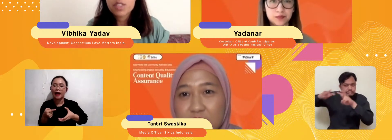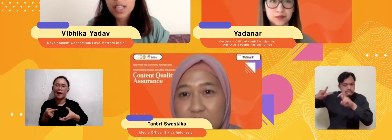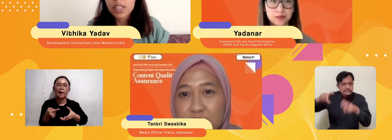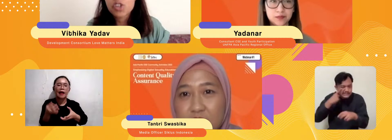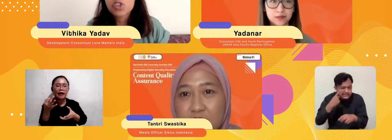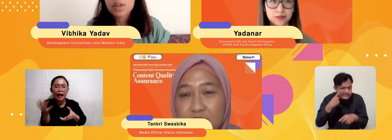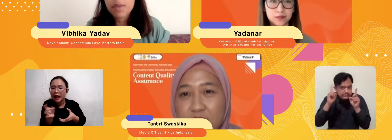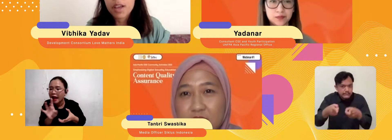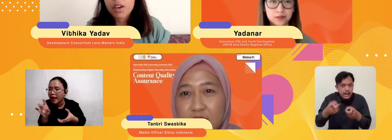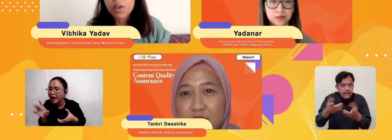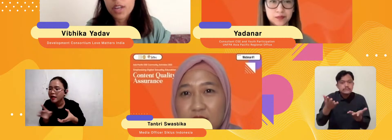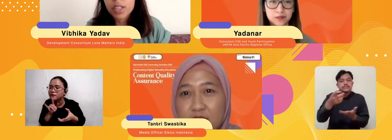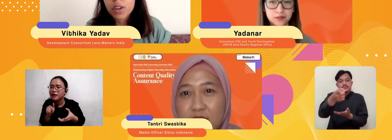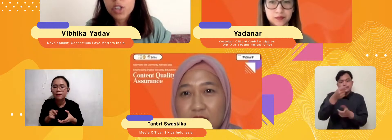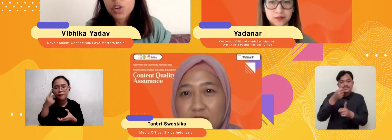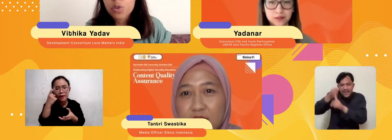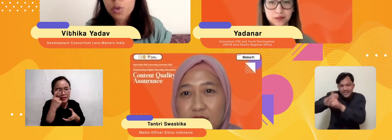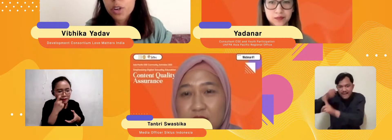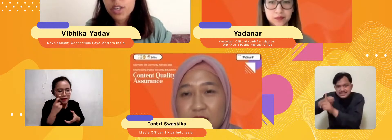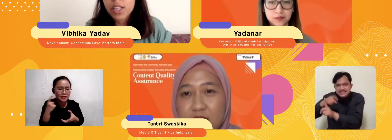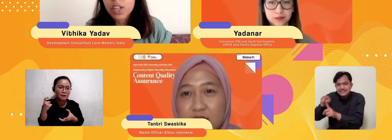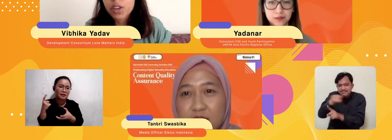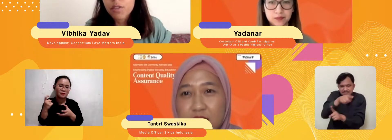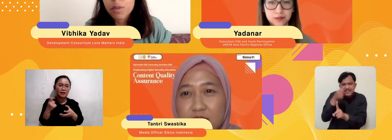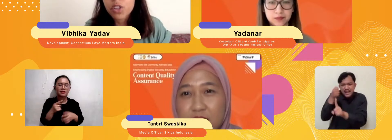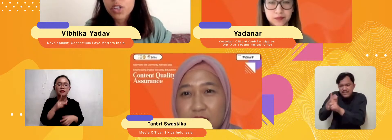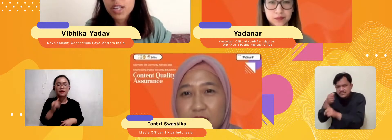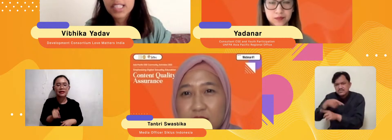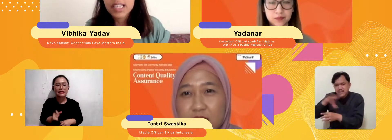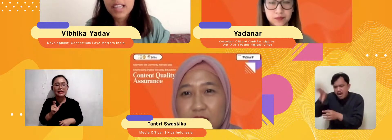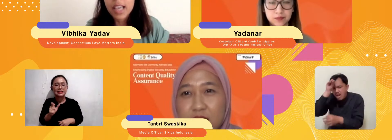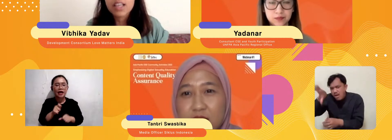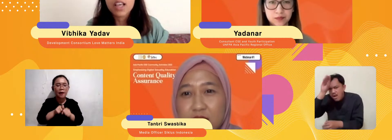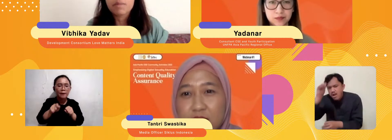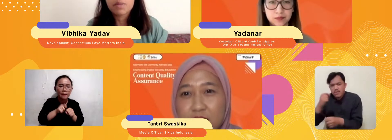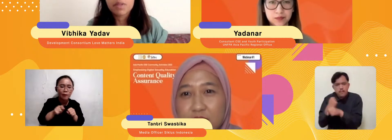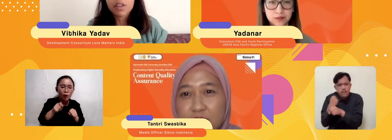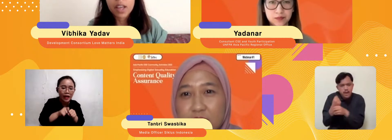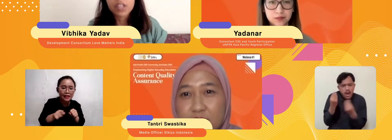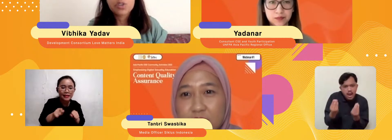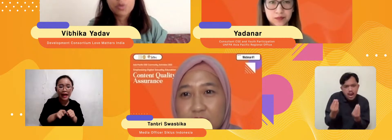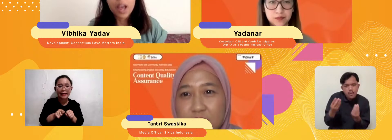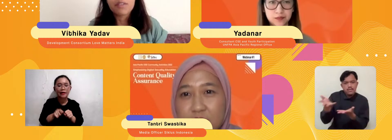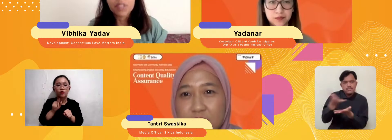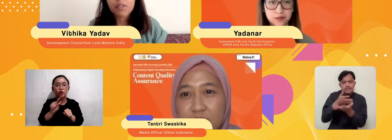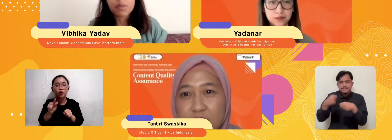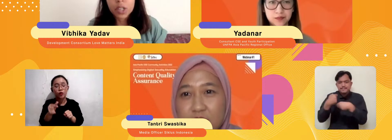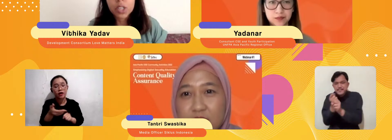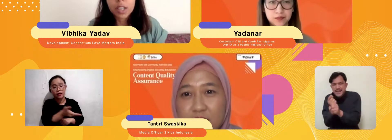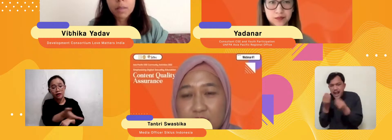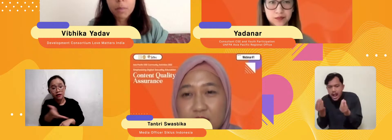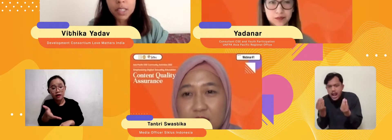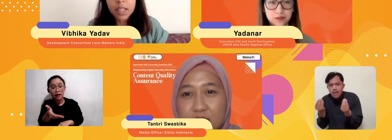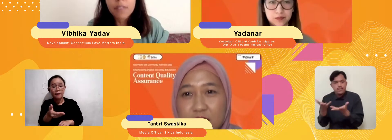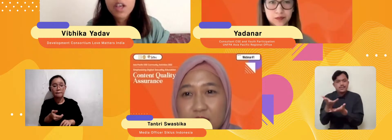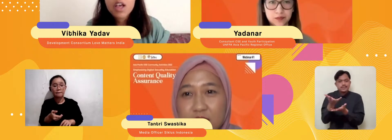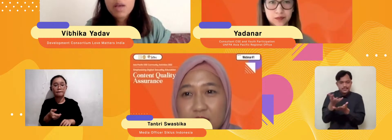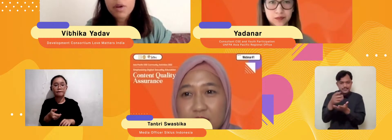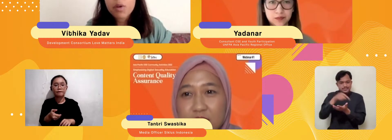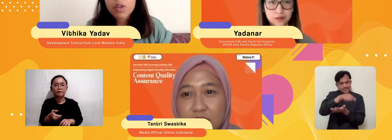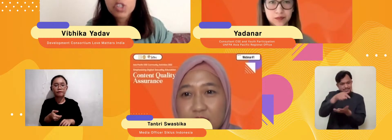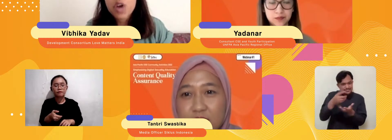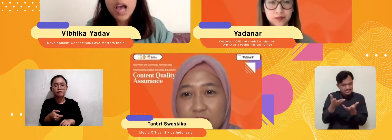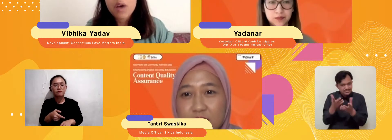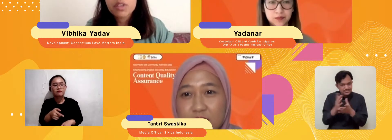how censorship on SRHR, good quality SRHR information, is denying young people the right to have the information that they must have,